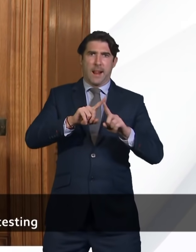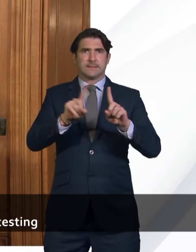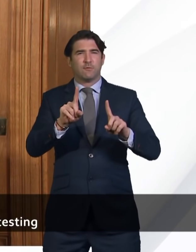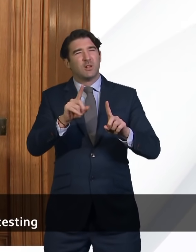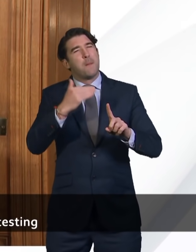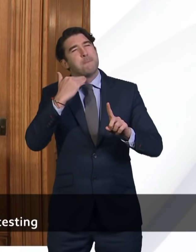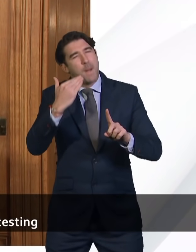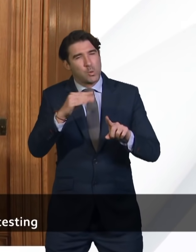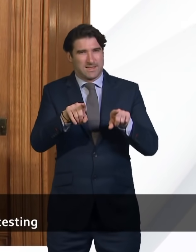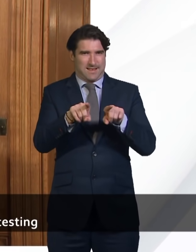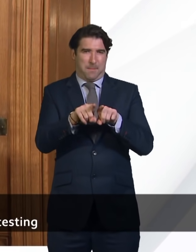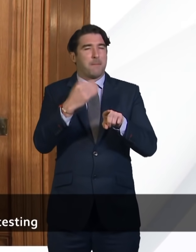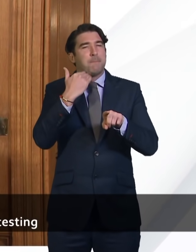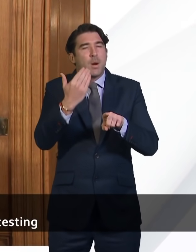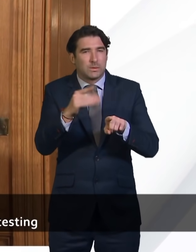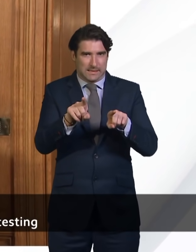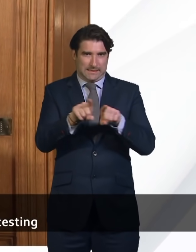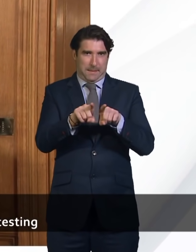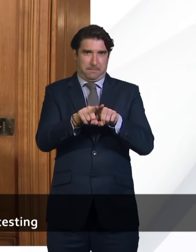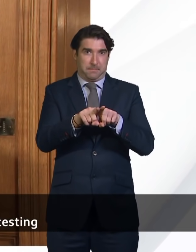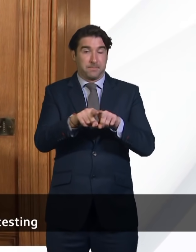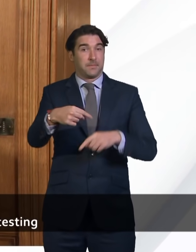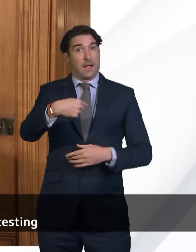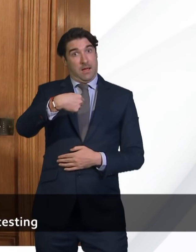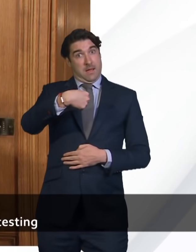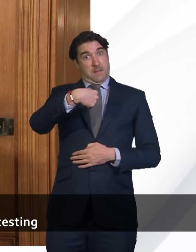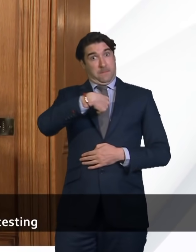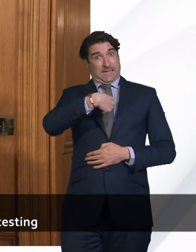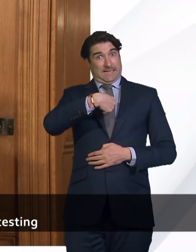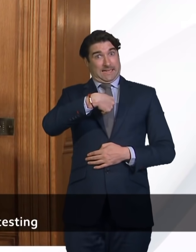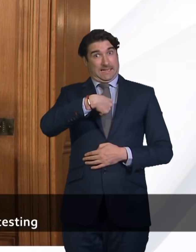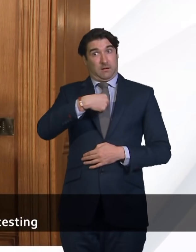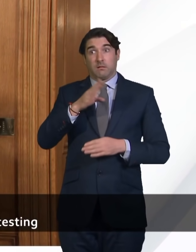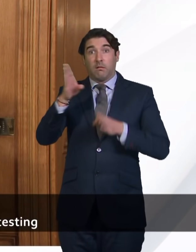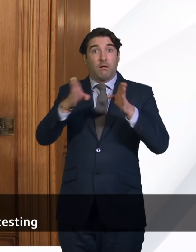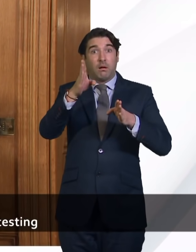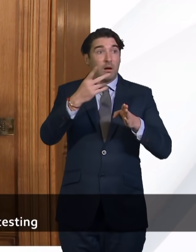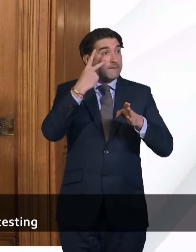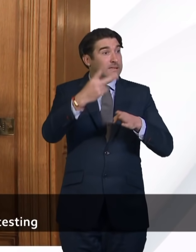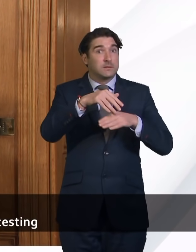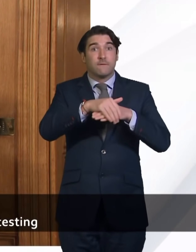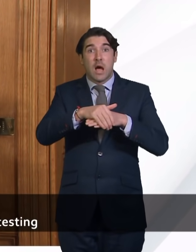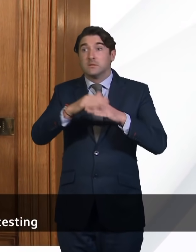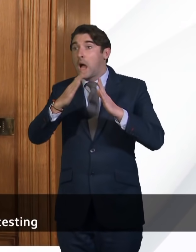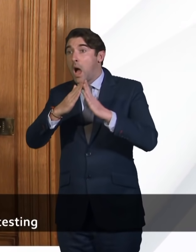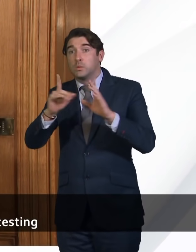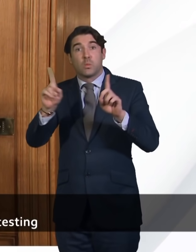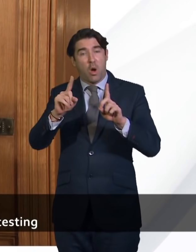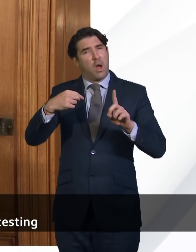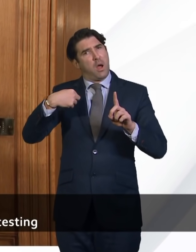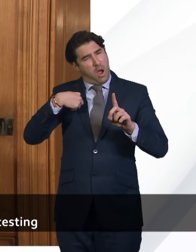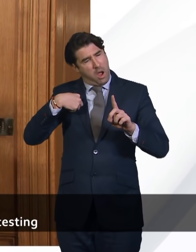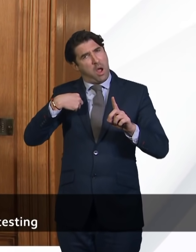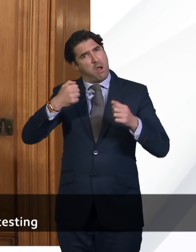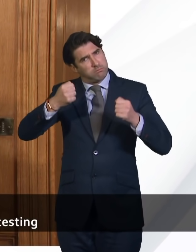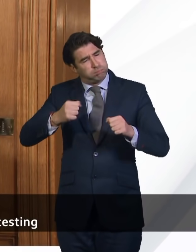rules, I try absolutely to follow whatever the local guidance is locally, and I also, I have changed my